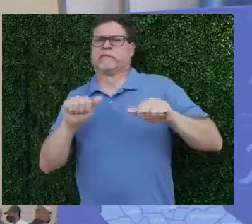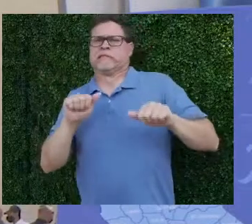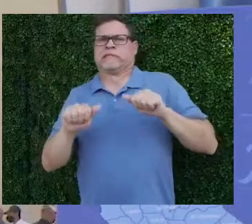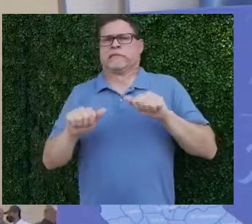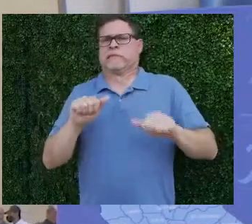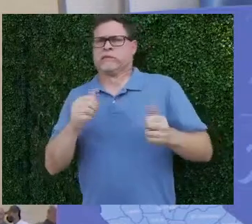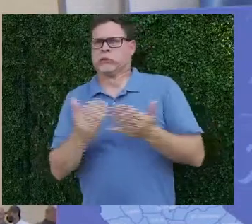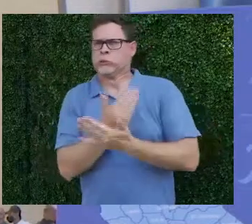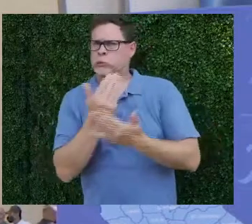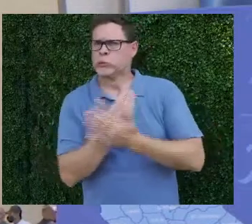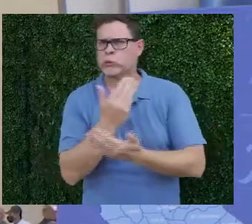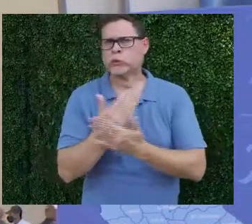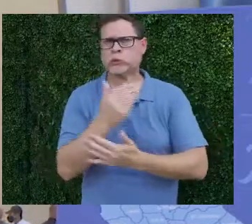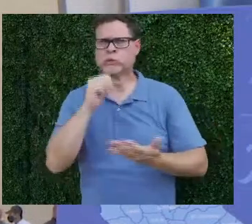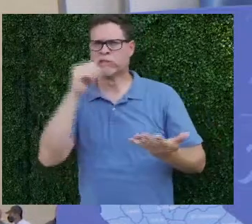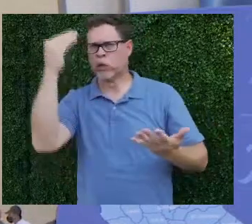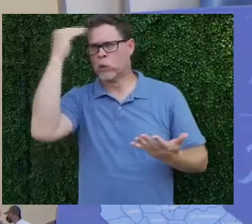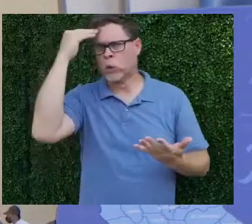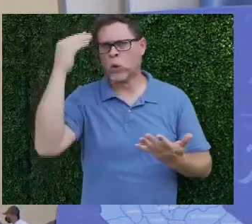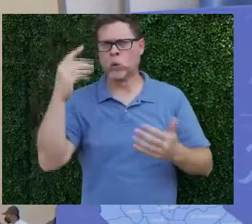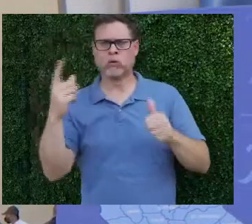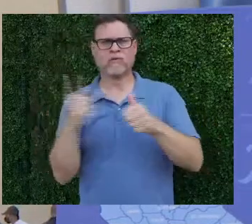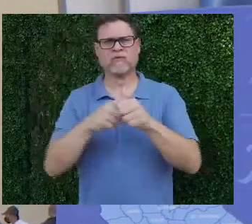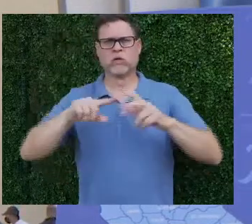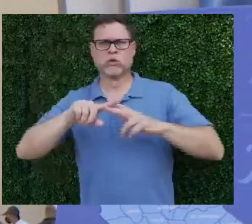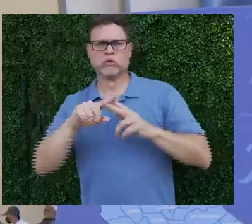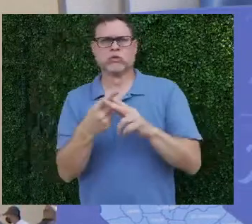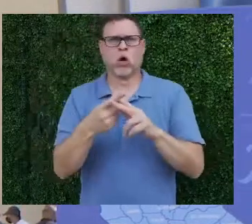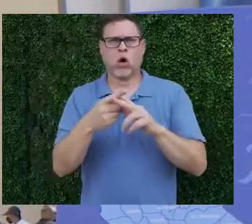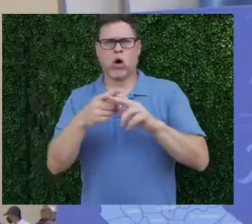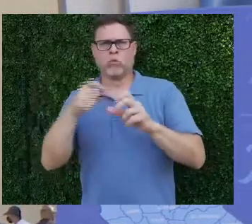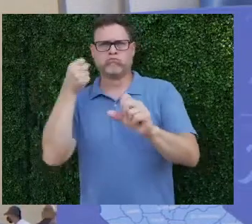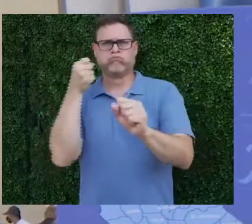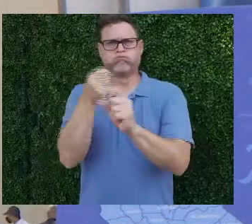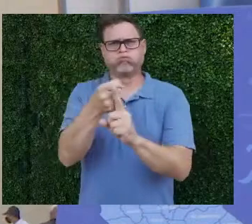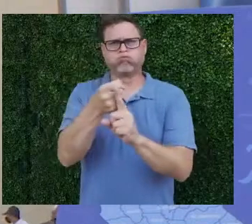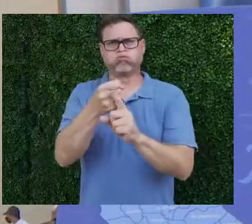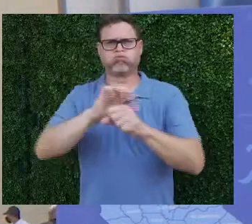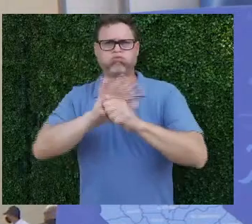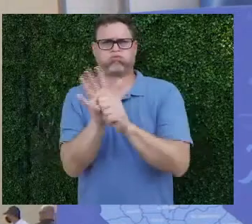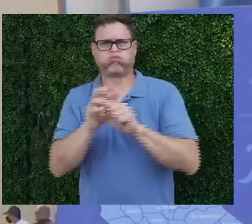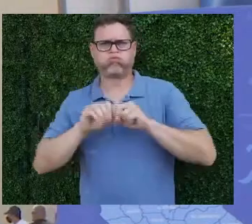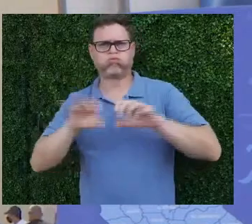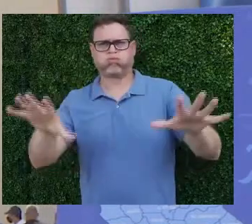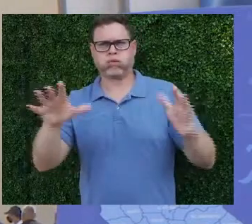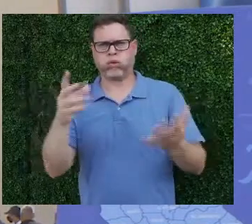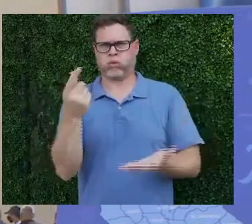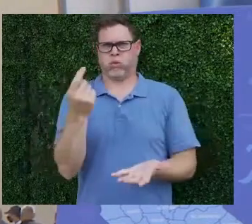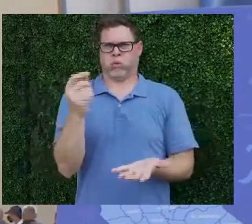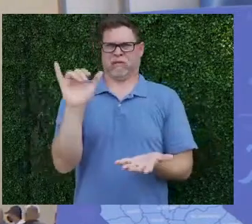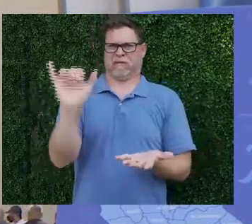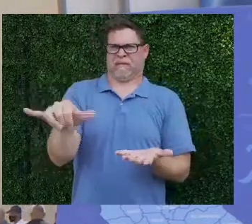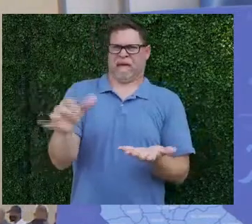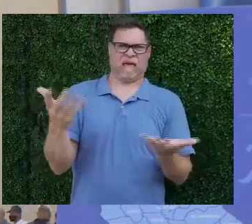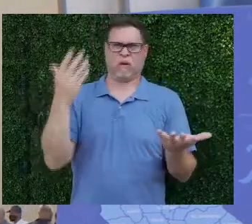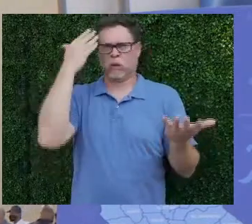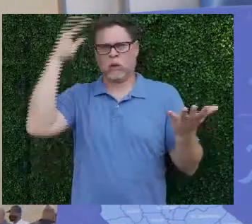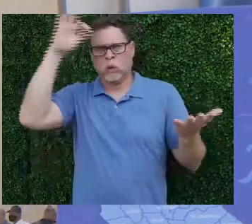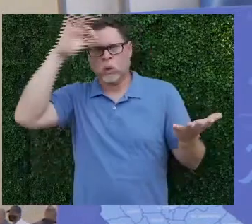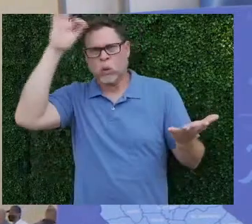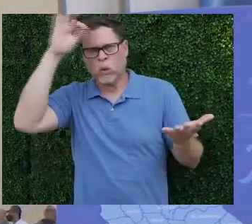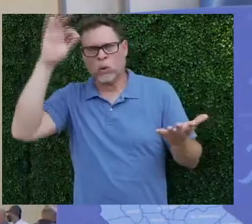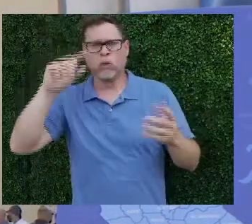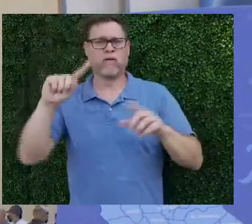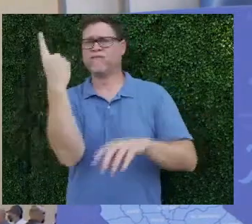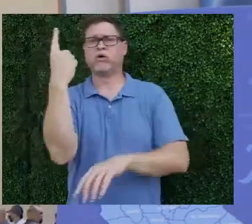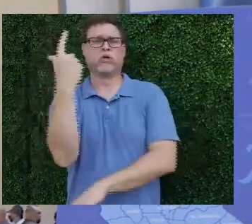It's new, it's unknown. Just how when we first started this pandemic, we just didn't know about this virus. And just when the vaccine first rolled out,